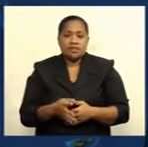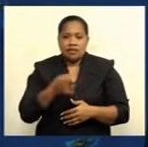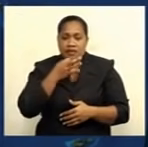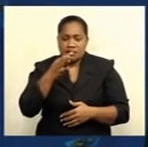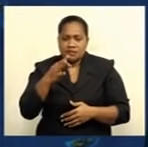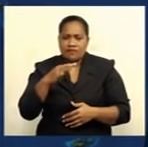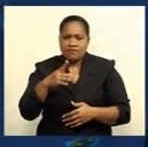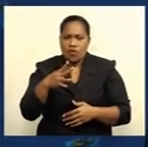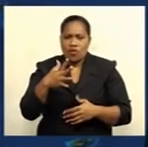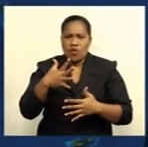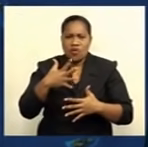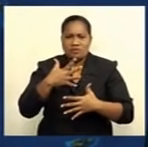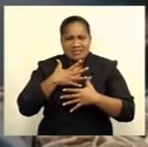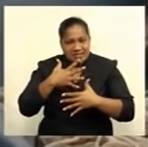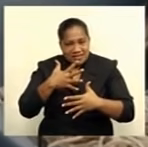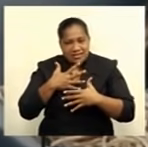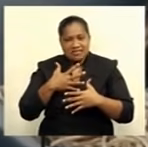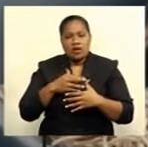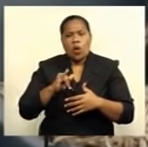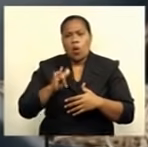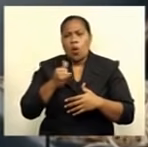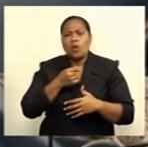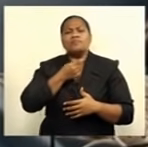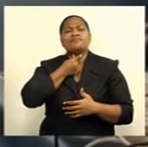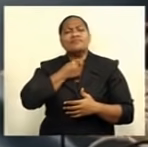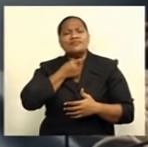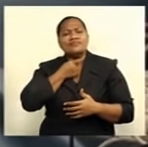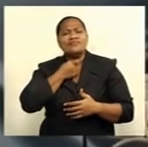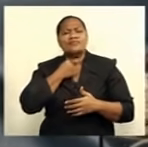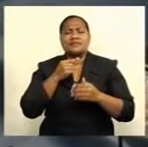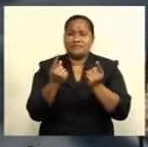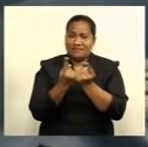or feel a sore throat or any symptoms similar to